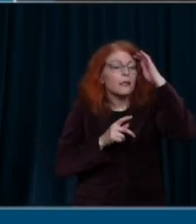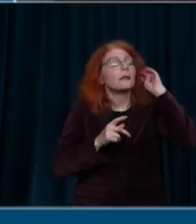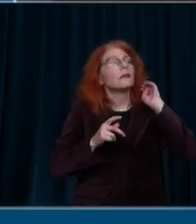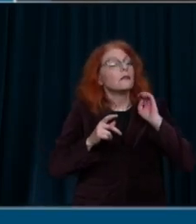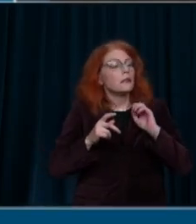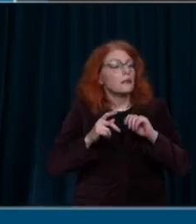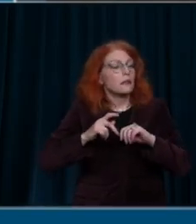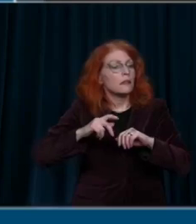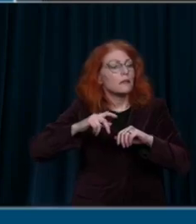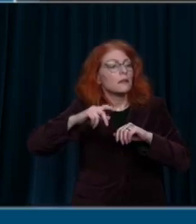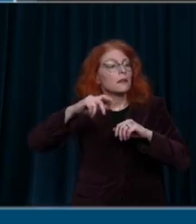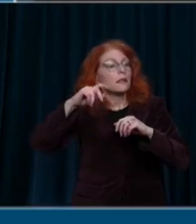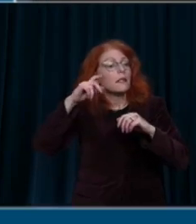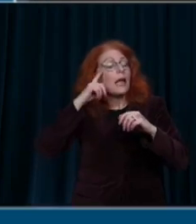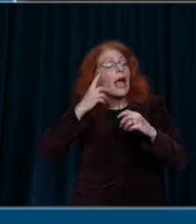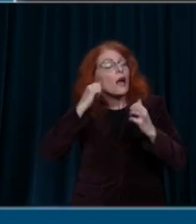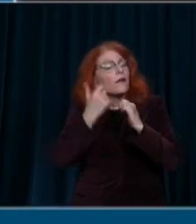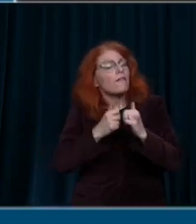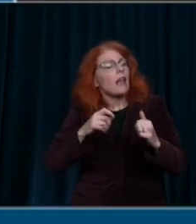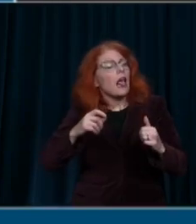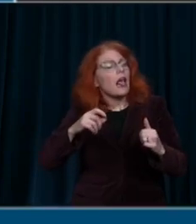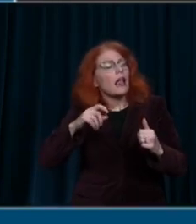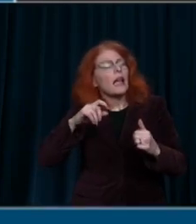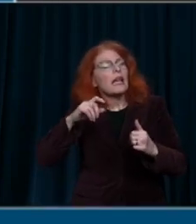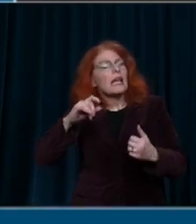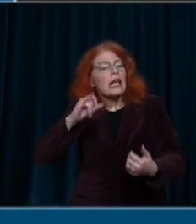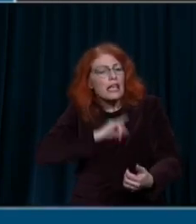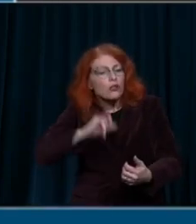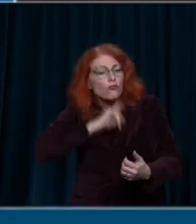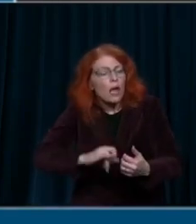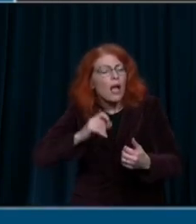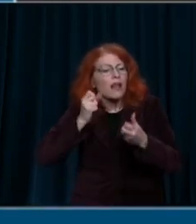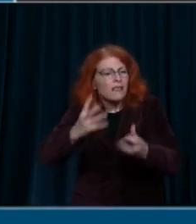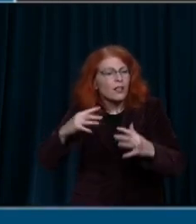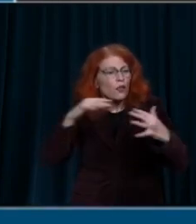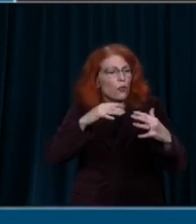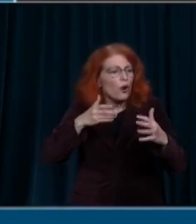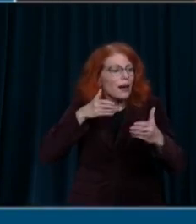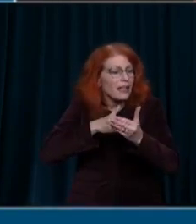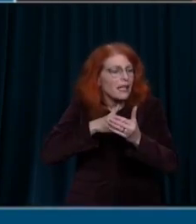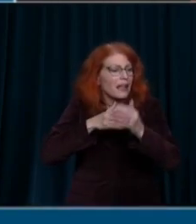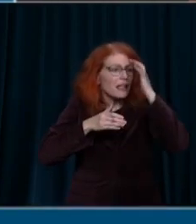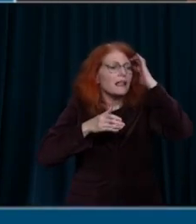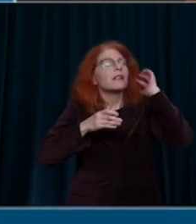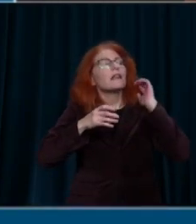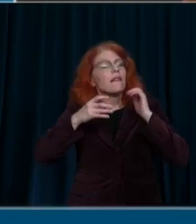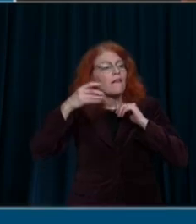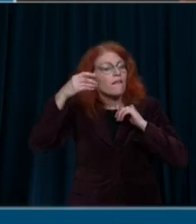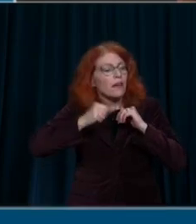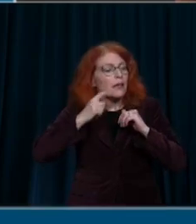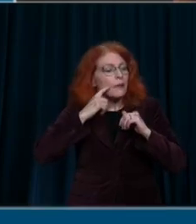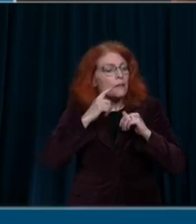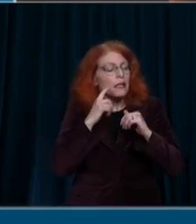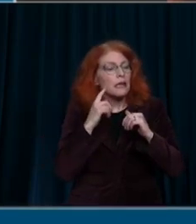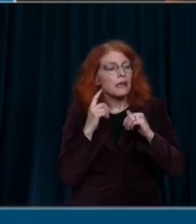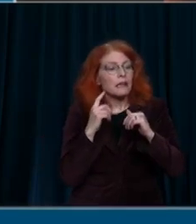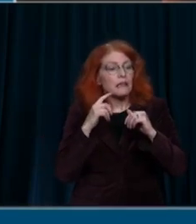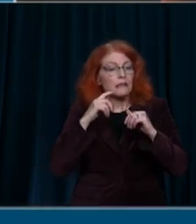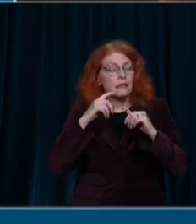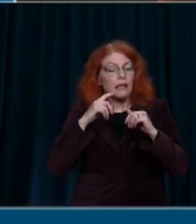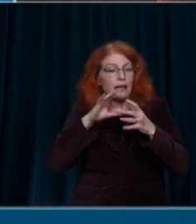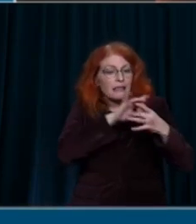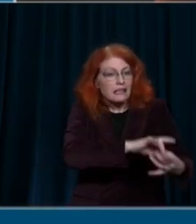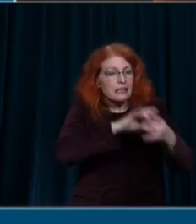feel about how Israel is conducting its war against Hamas in Gaza, and should funding for Israel be tied